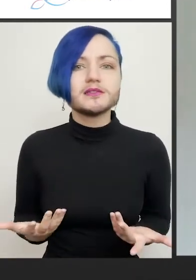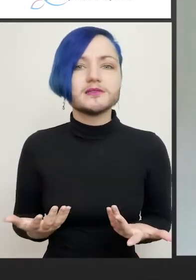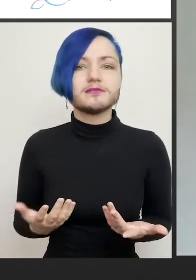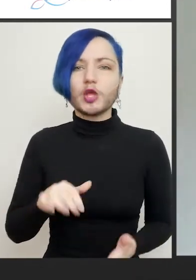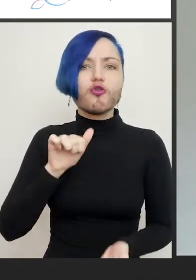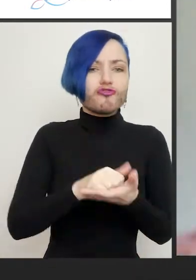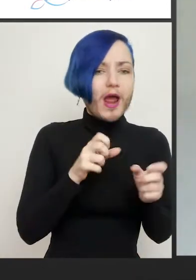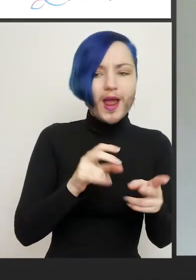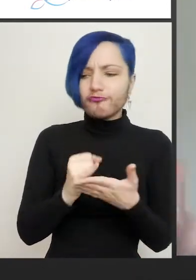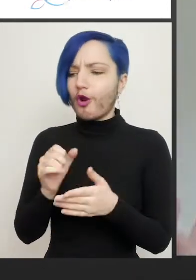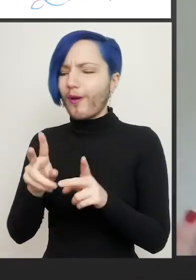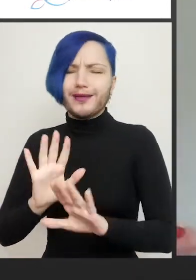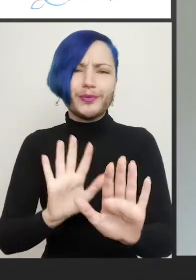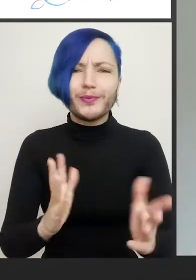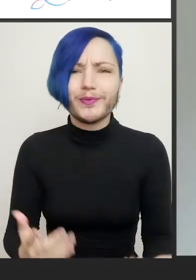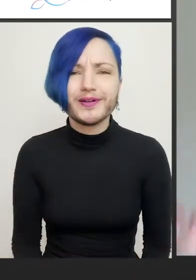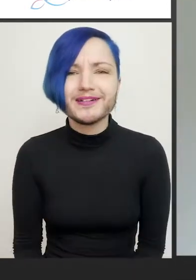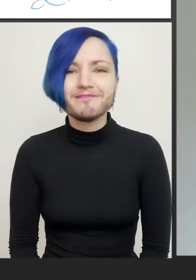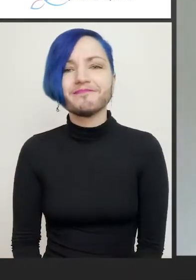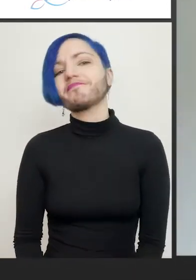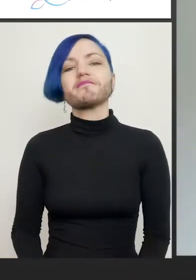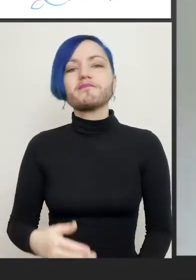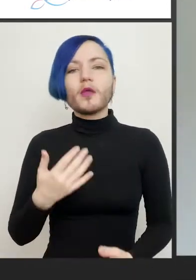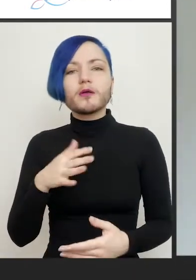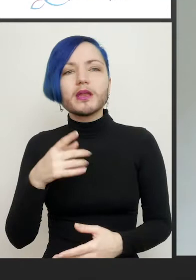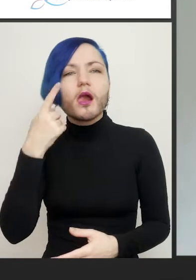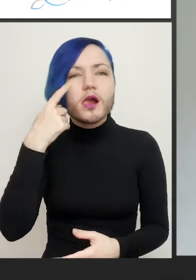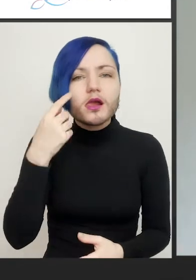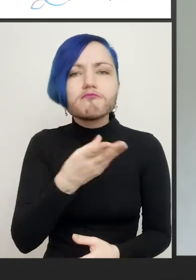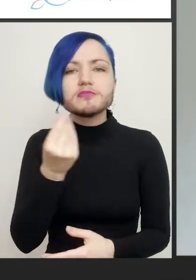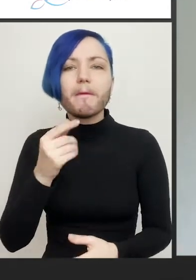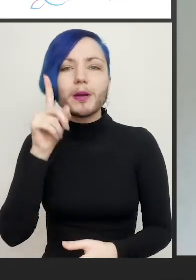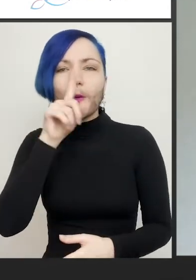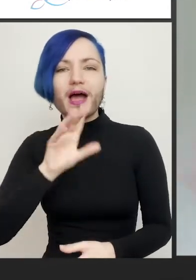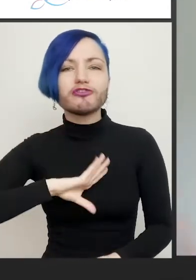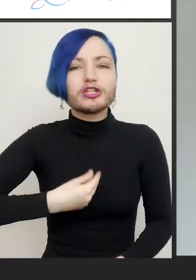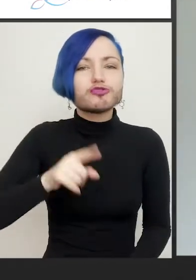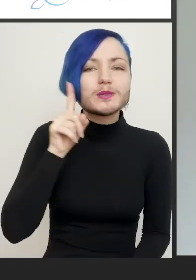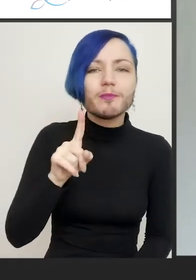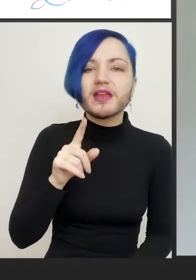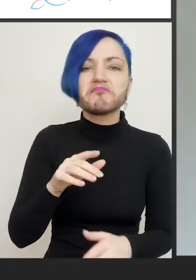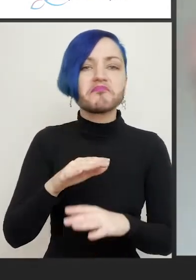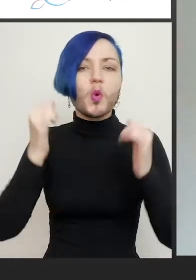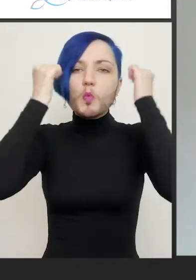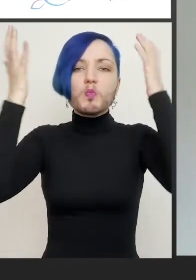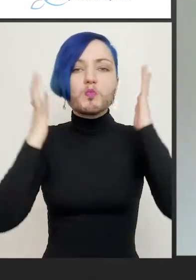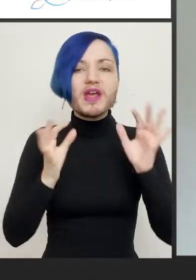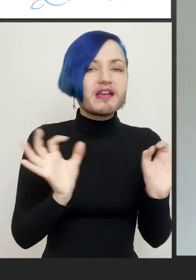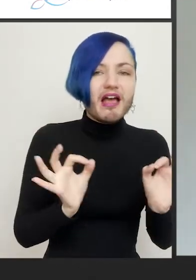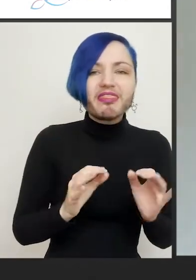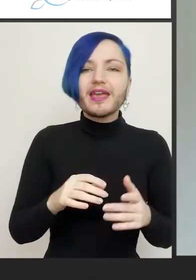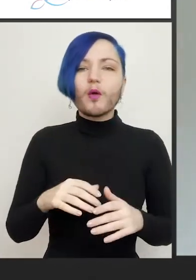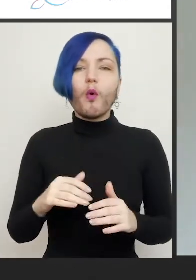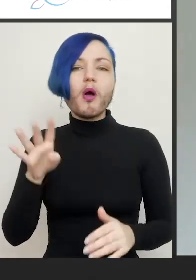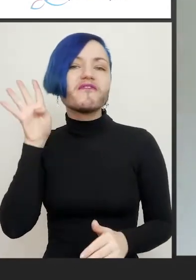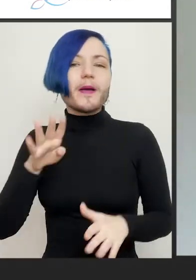one way. I mean, I for example, I followed a couple of non-binary trans women who didn't do the classic thing of wearing wigs or dressing really feminine,